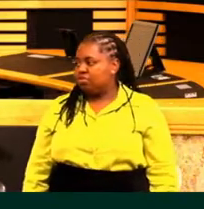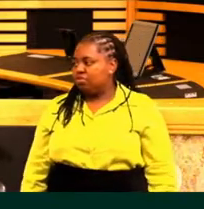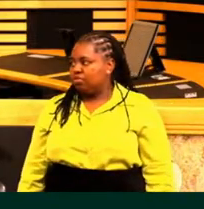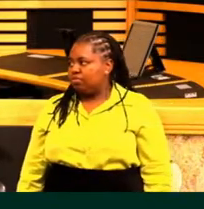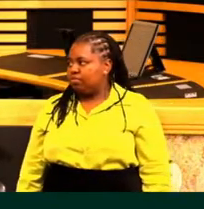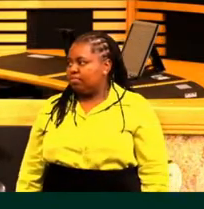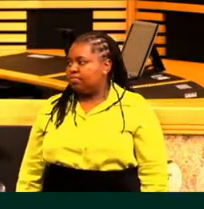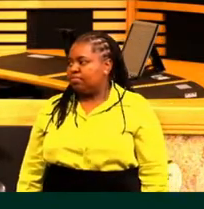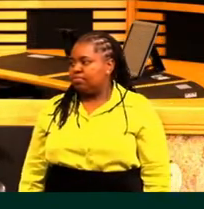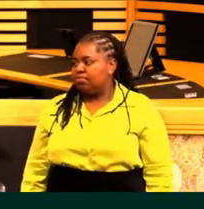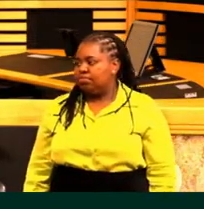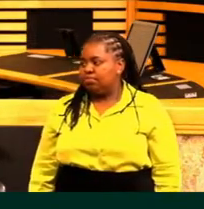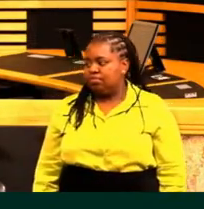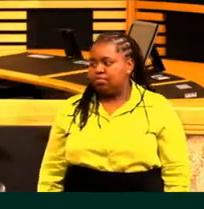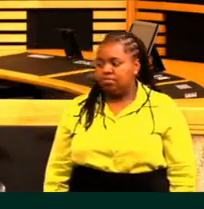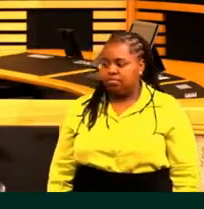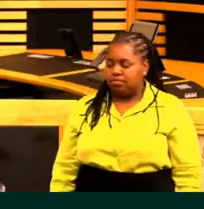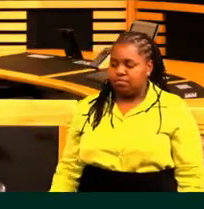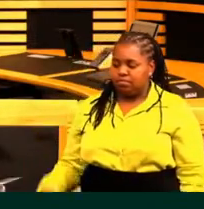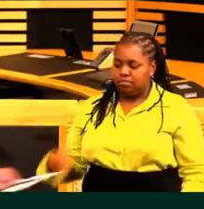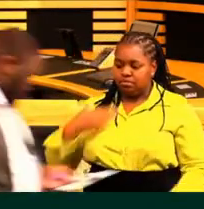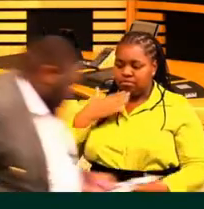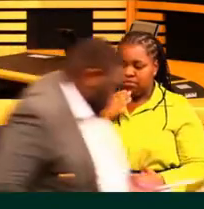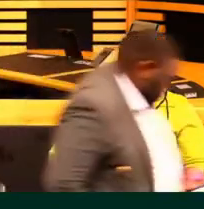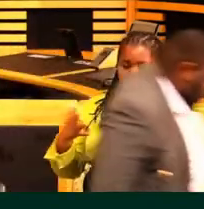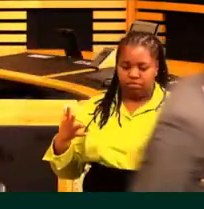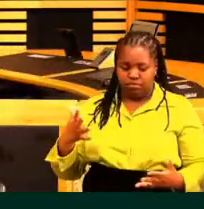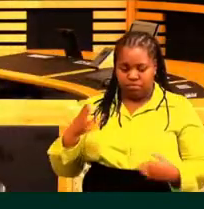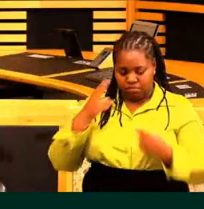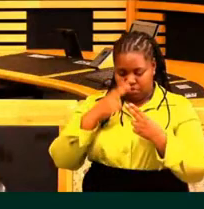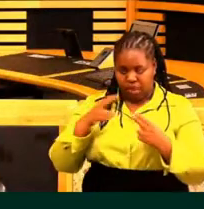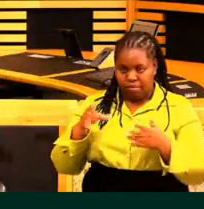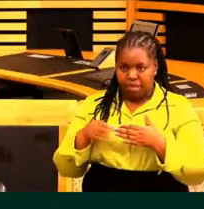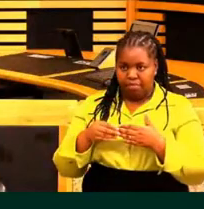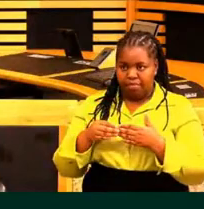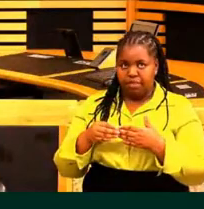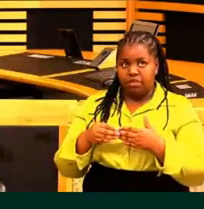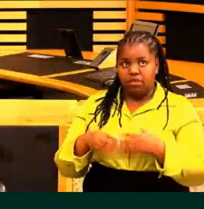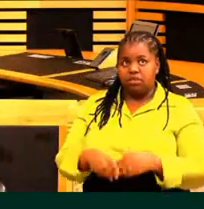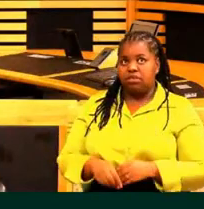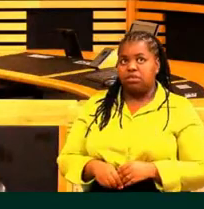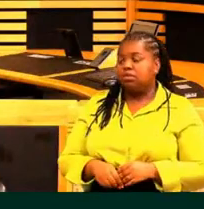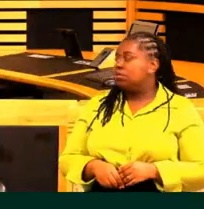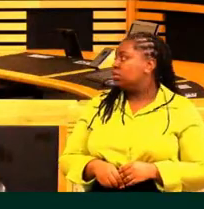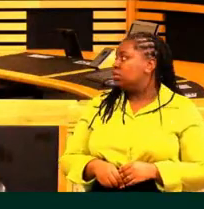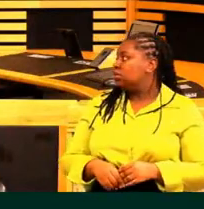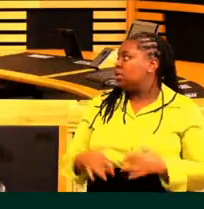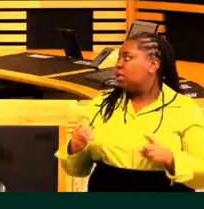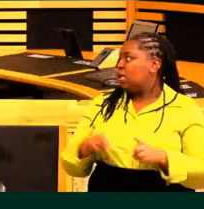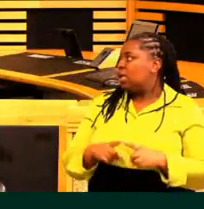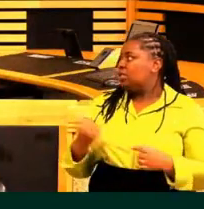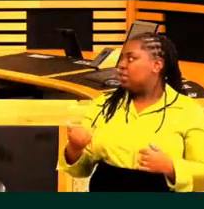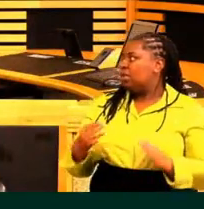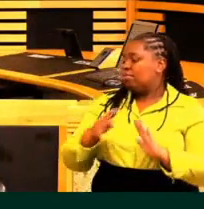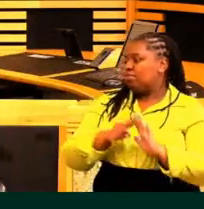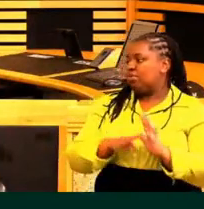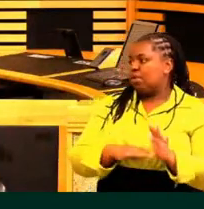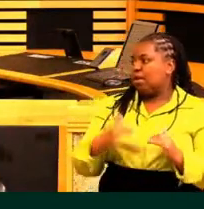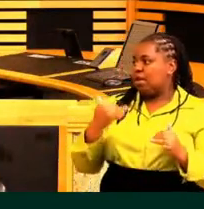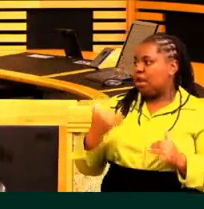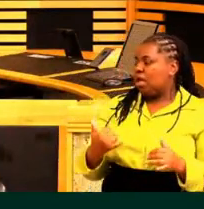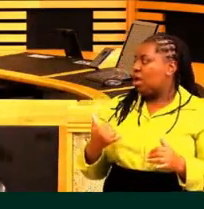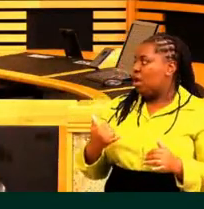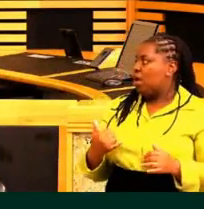thank you thank you very much honorable members as per the program where reliable